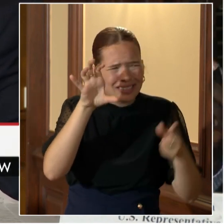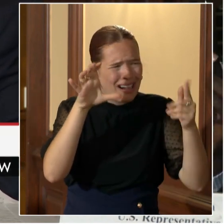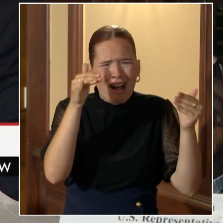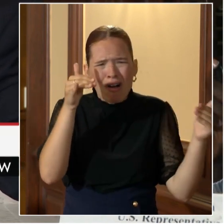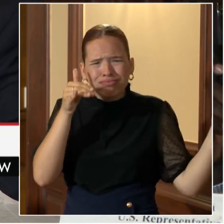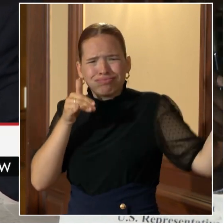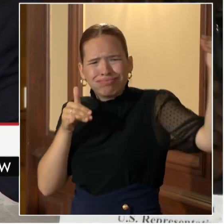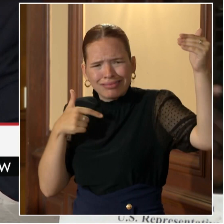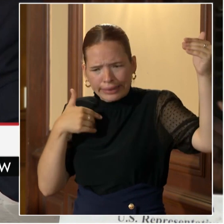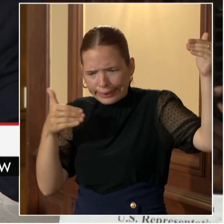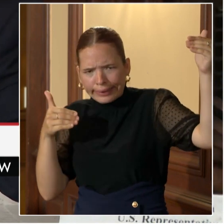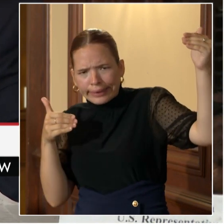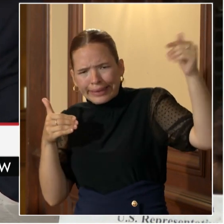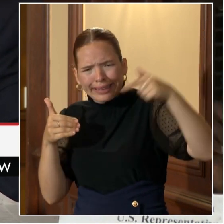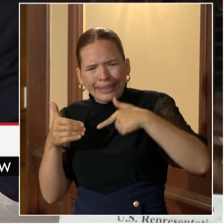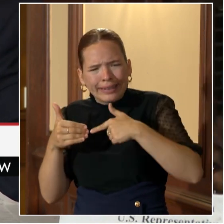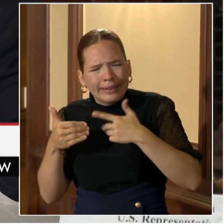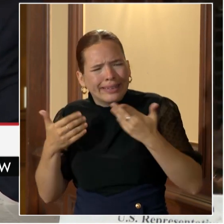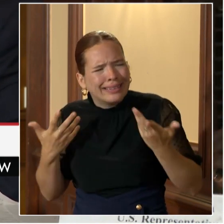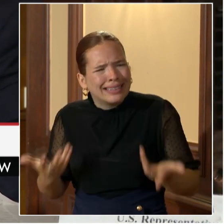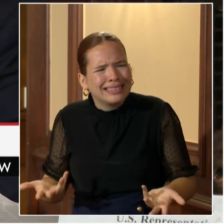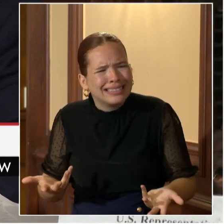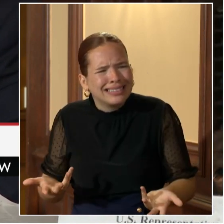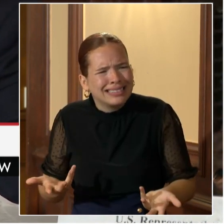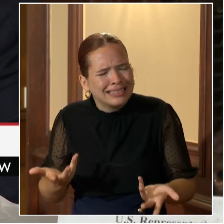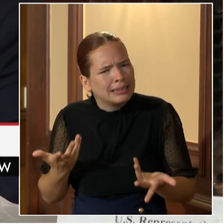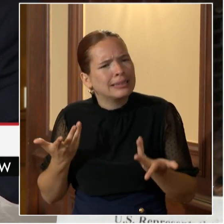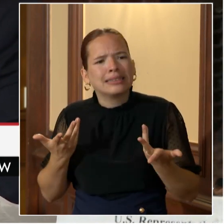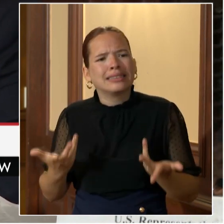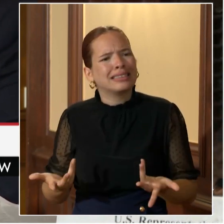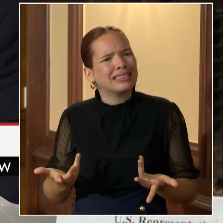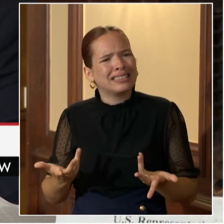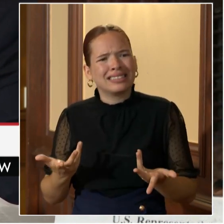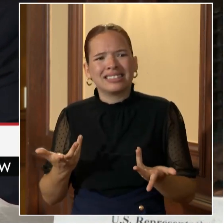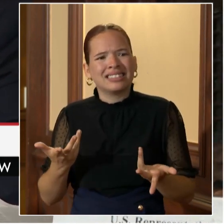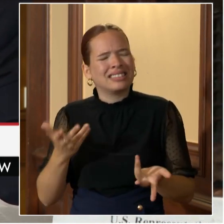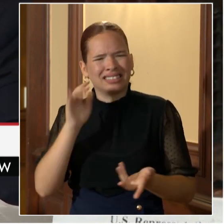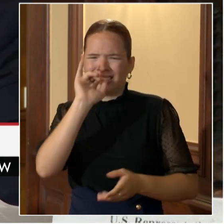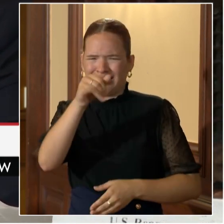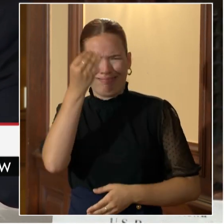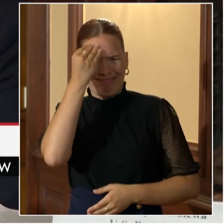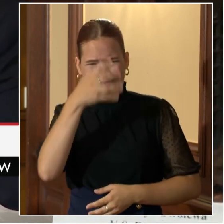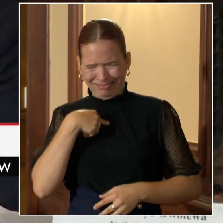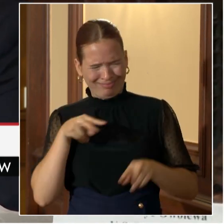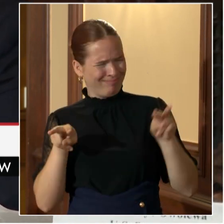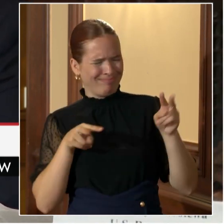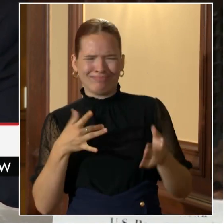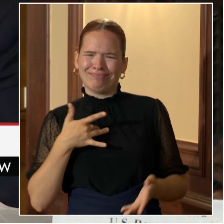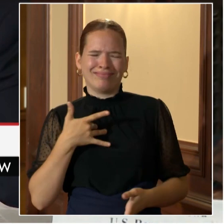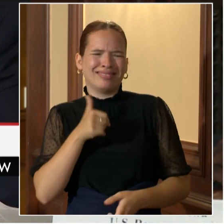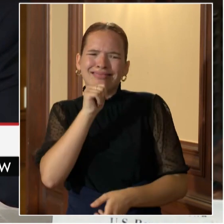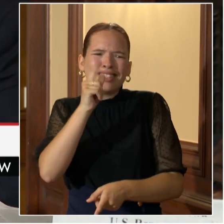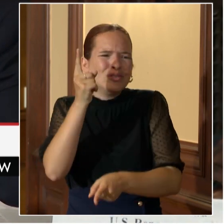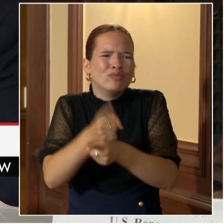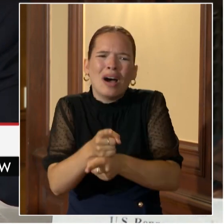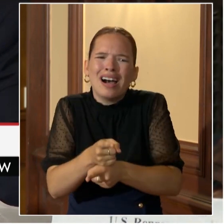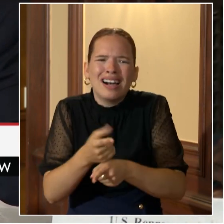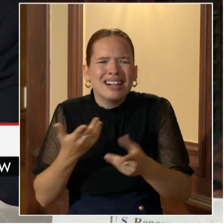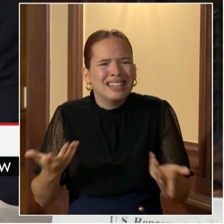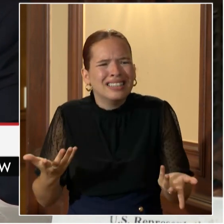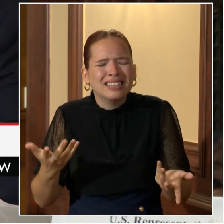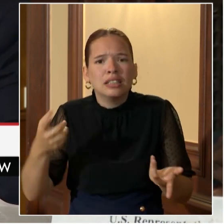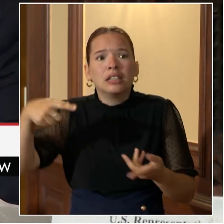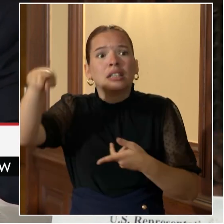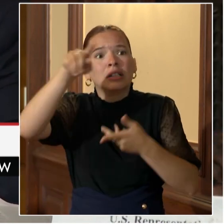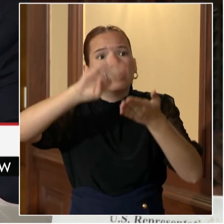is, and first of all, that's wrong. And second of all, it's misleading to the taxpayers who donate money to that